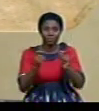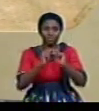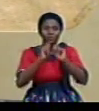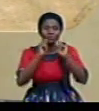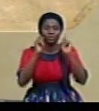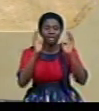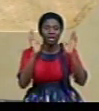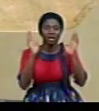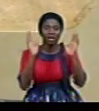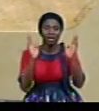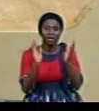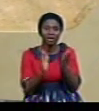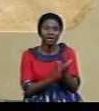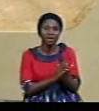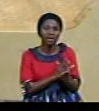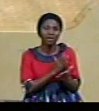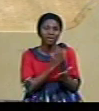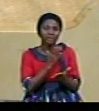hallelujah